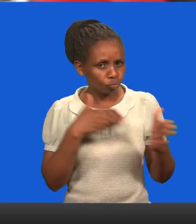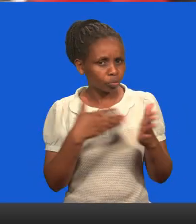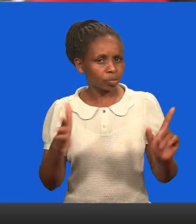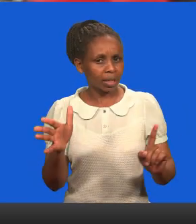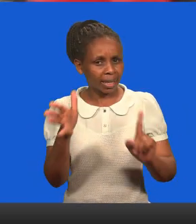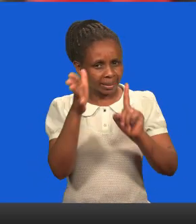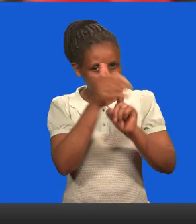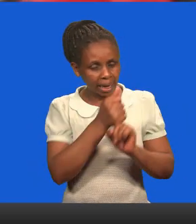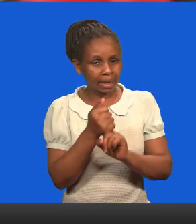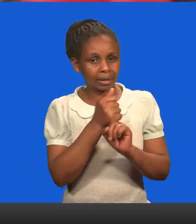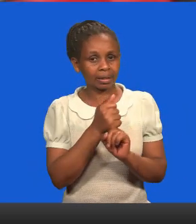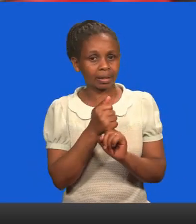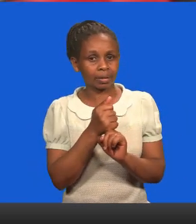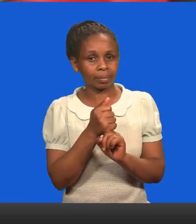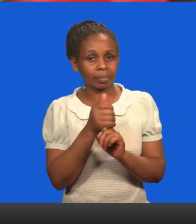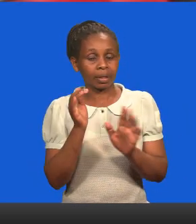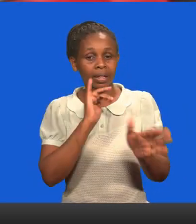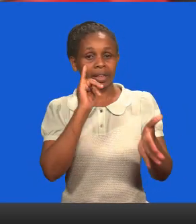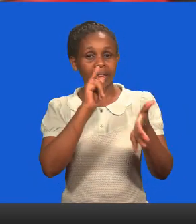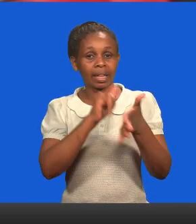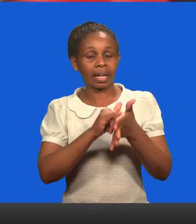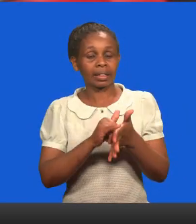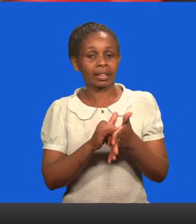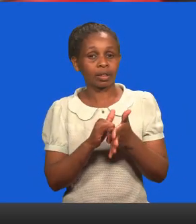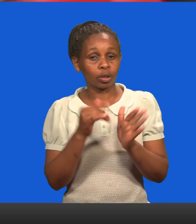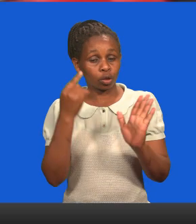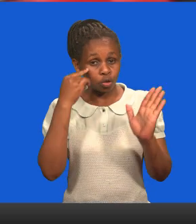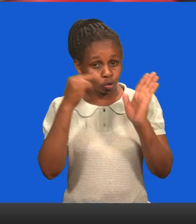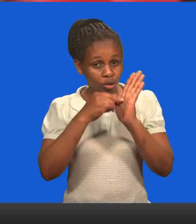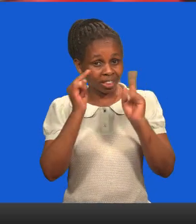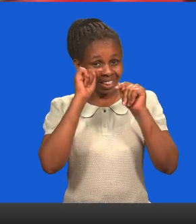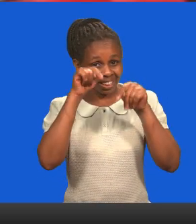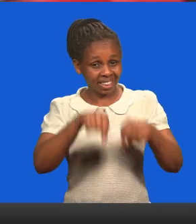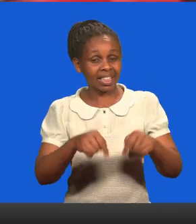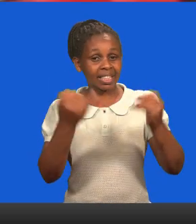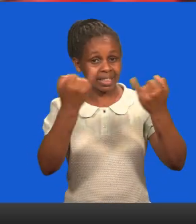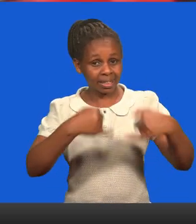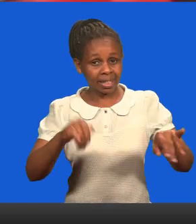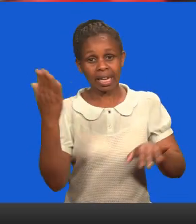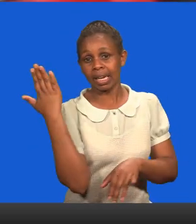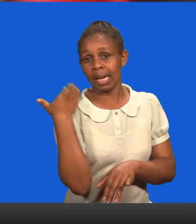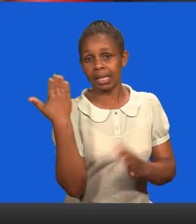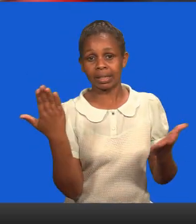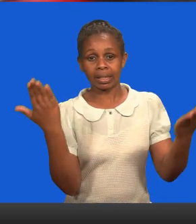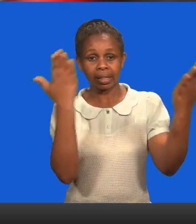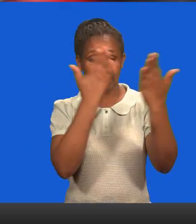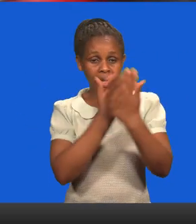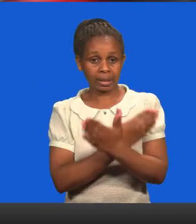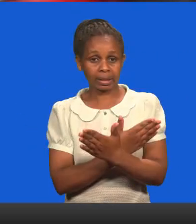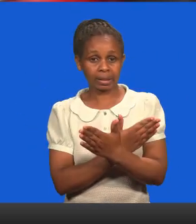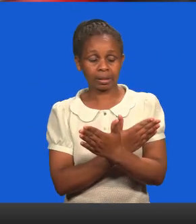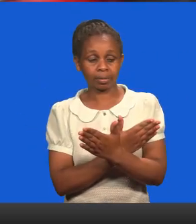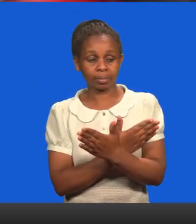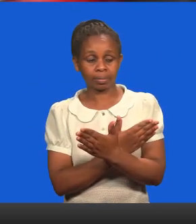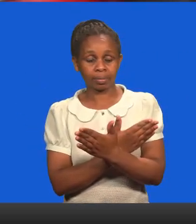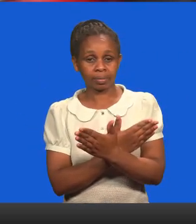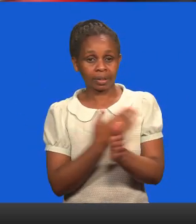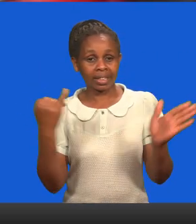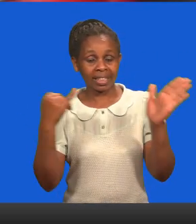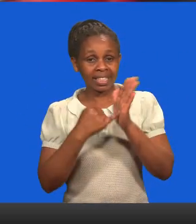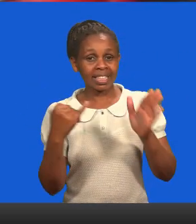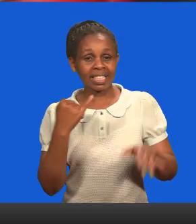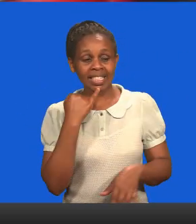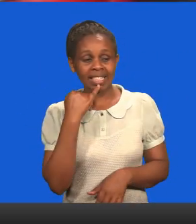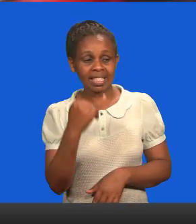want to condemn the attack, the arsonist attack that was meted in this assembly